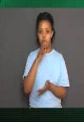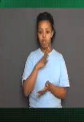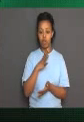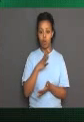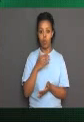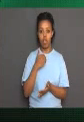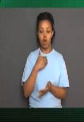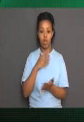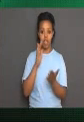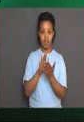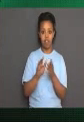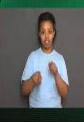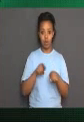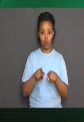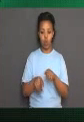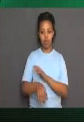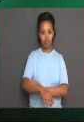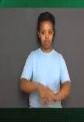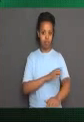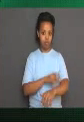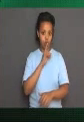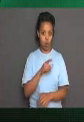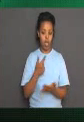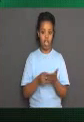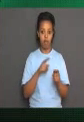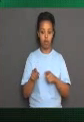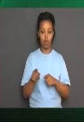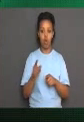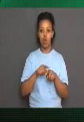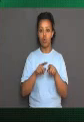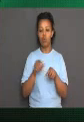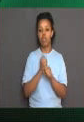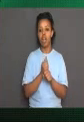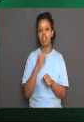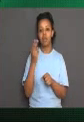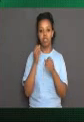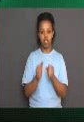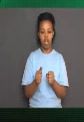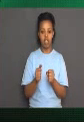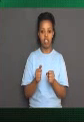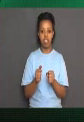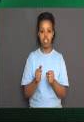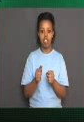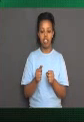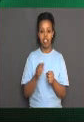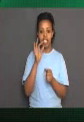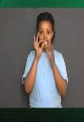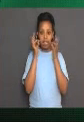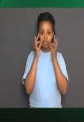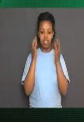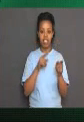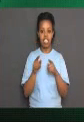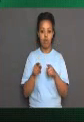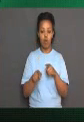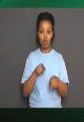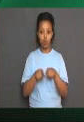an arm, which we use for manipulating. The forelimb in a cat is its leg that